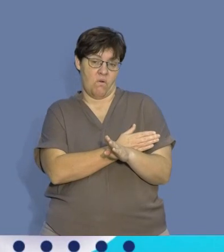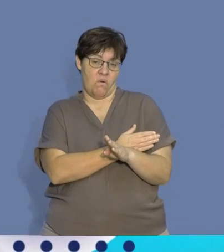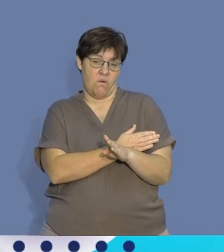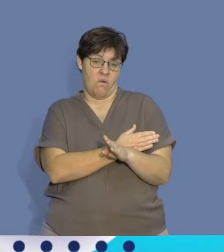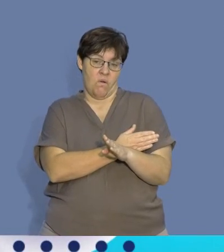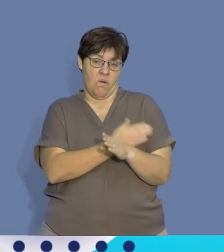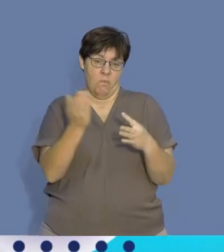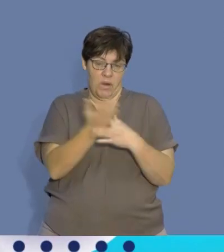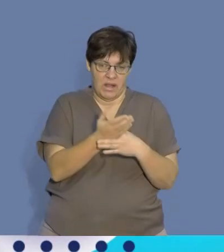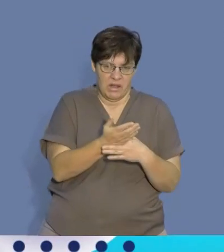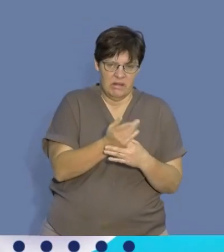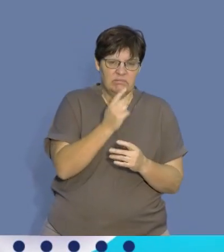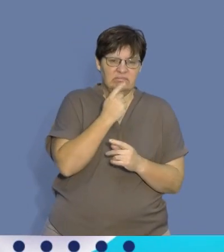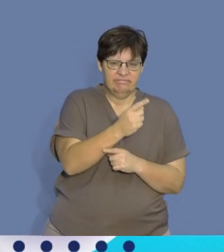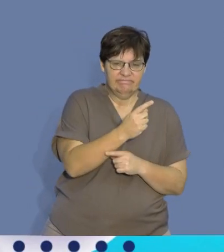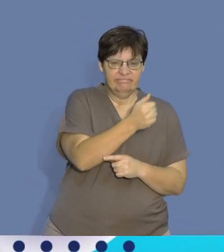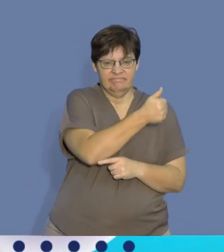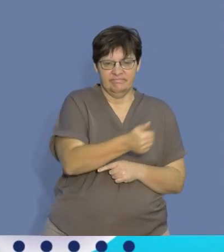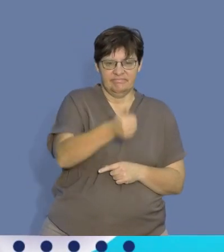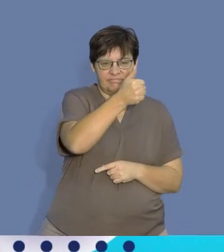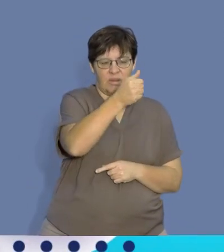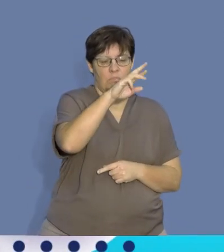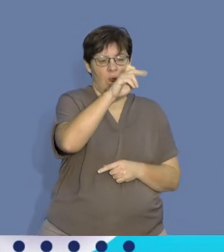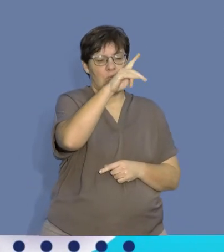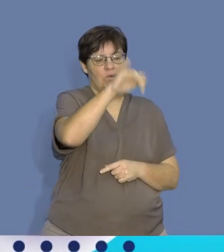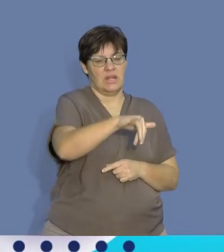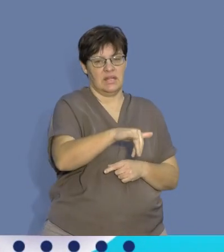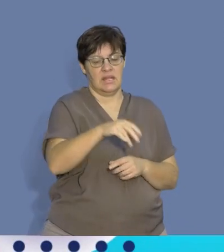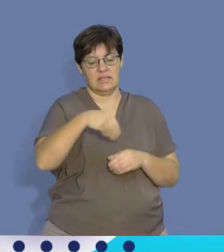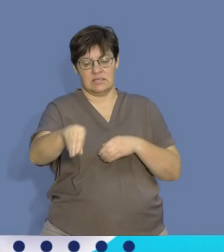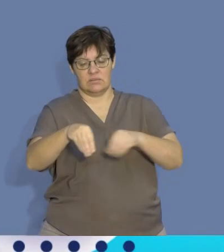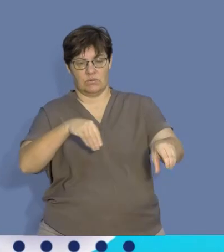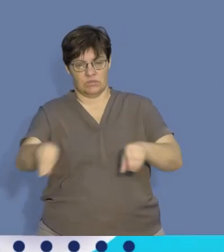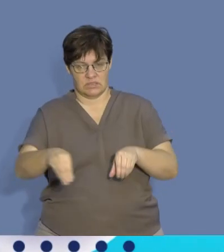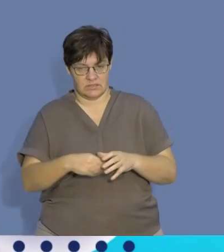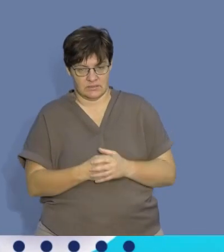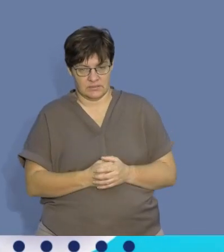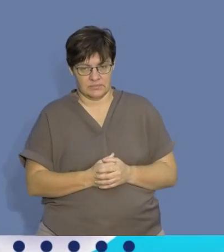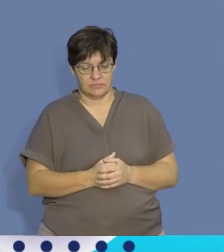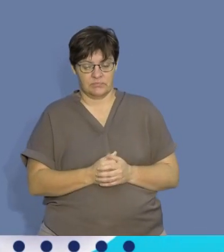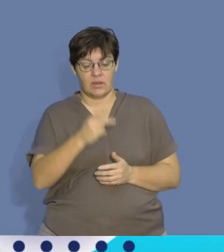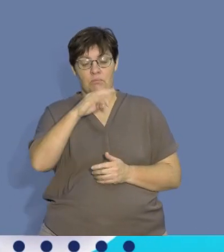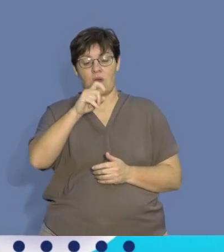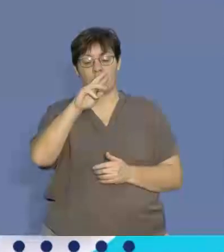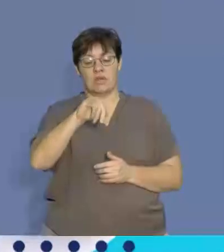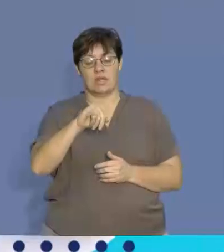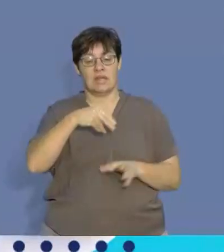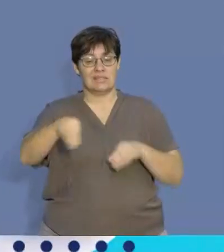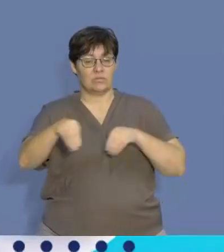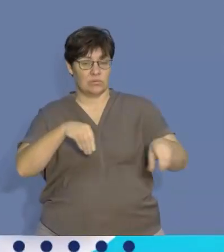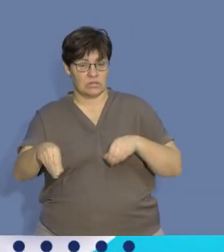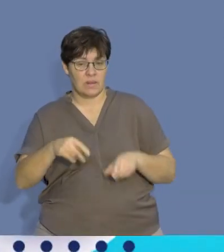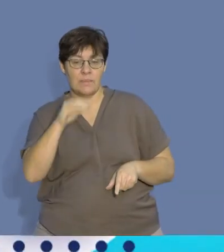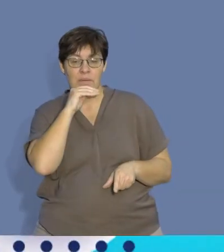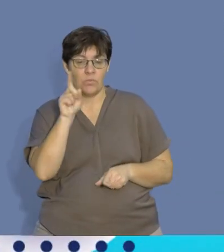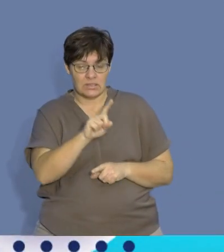ad break, primary distribution. What do we mean by primary distribution? So primary